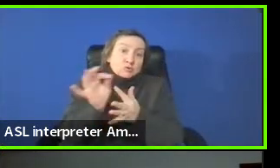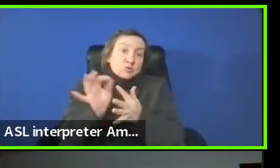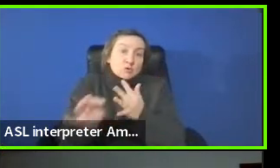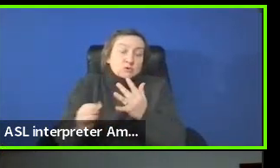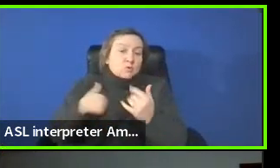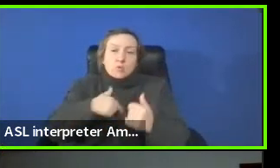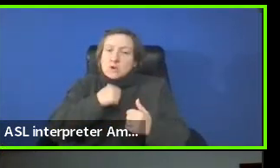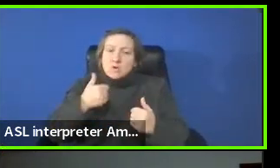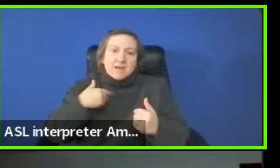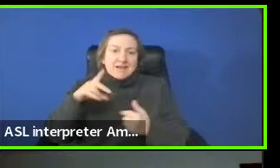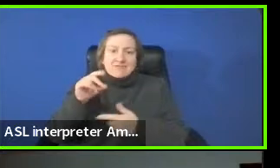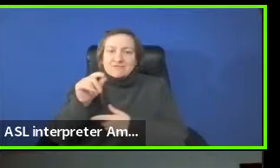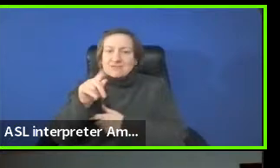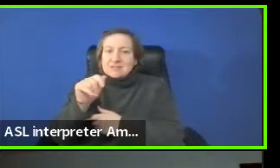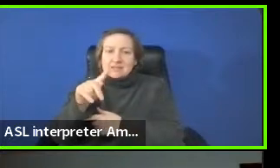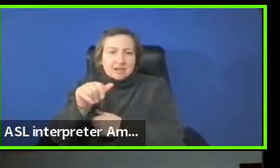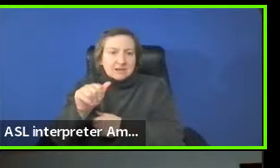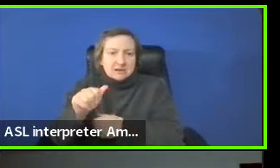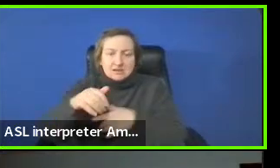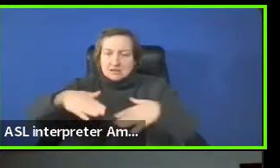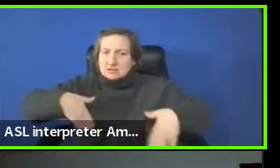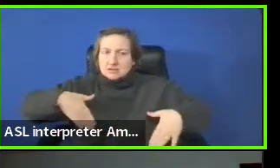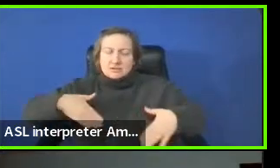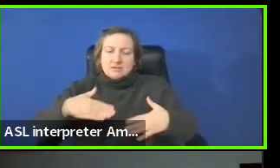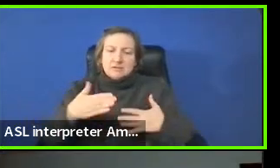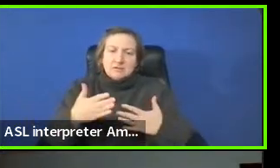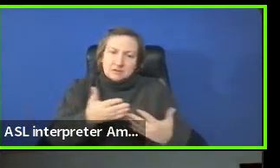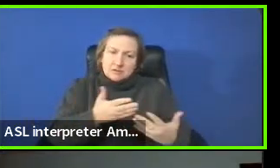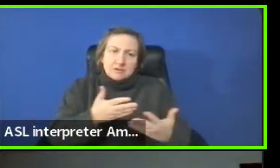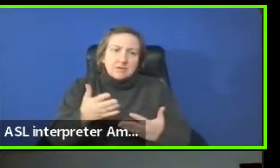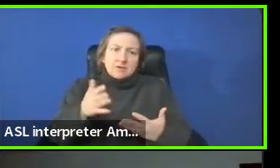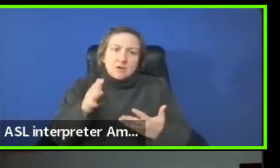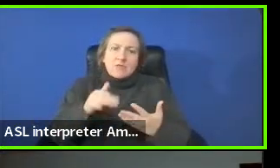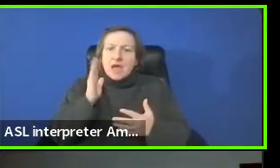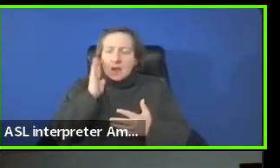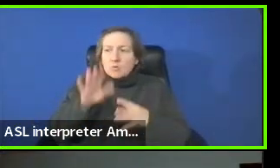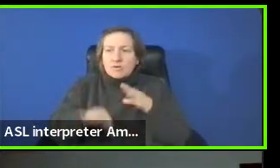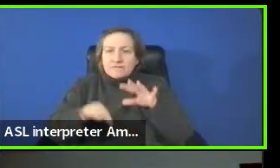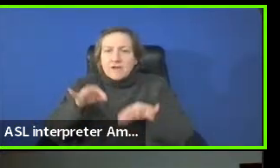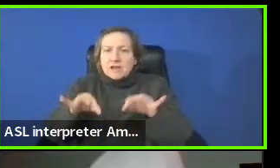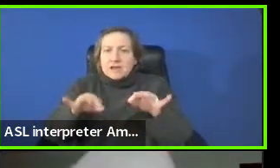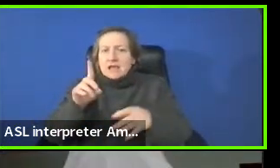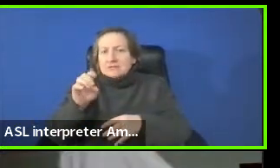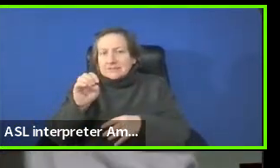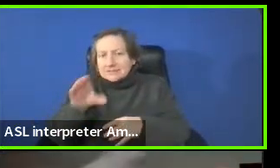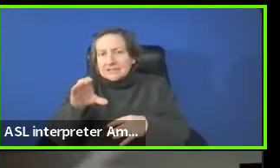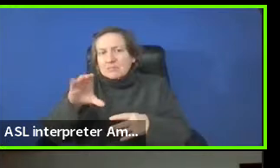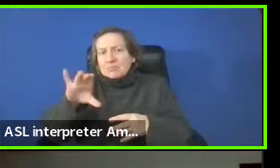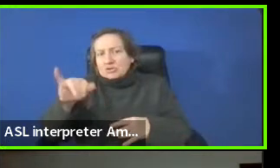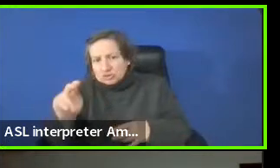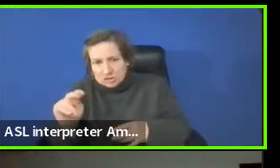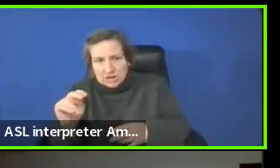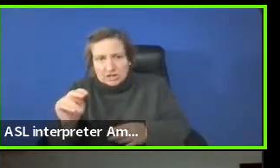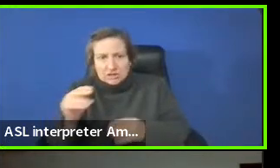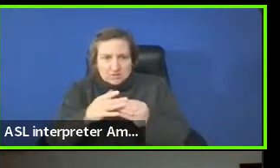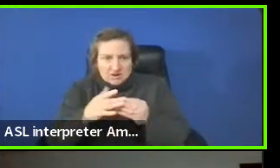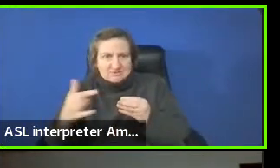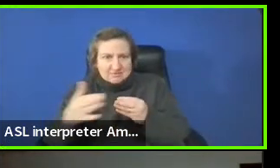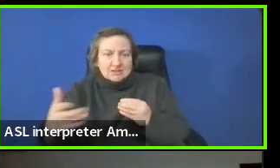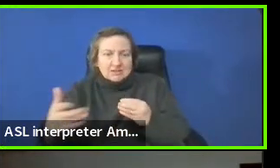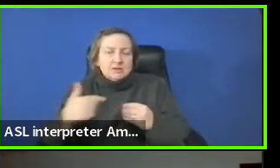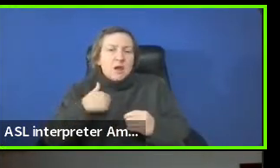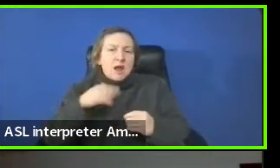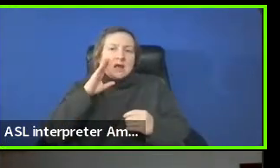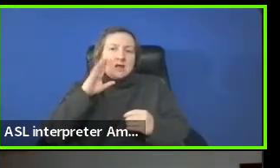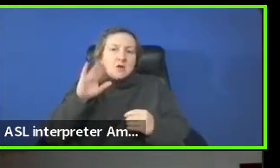that data right now. So that's coming in December and January. So I know those types